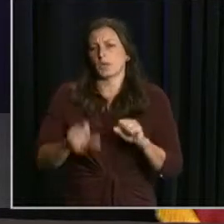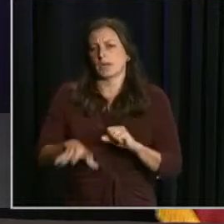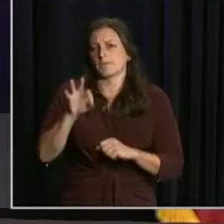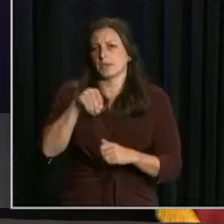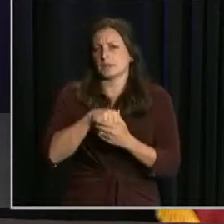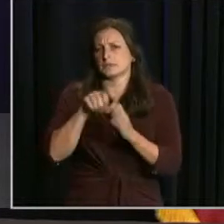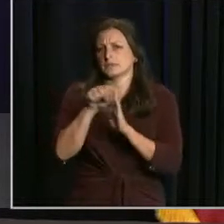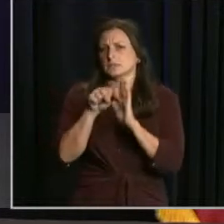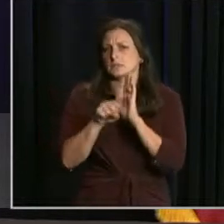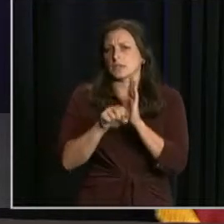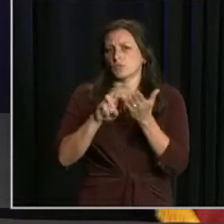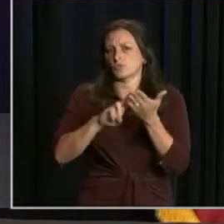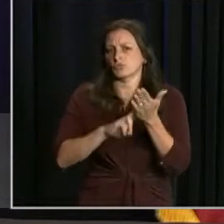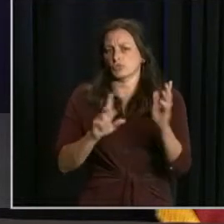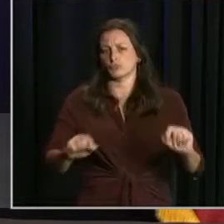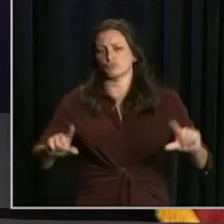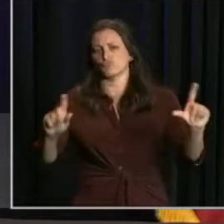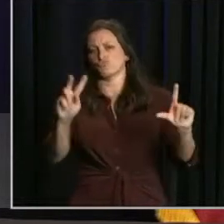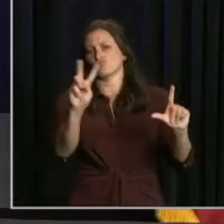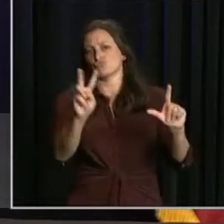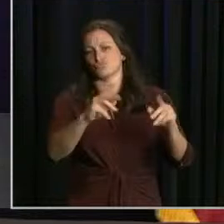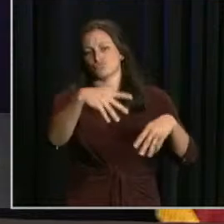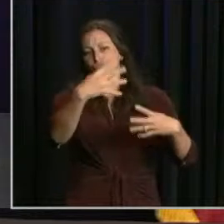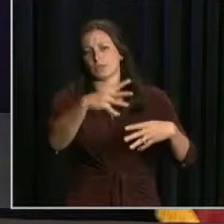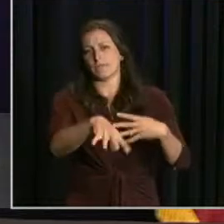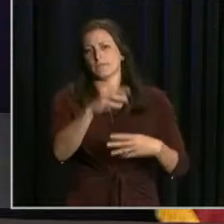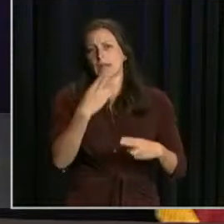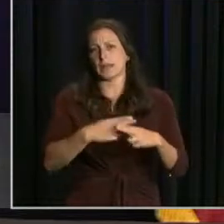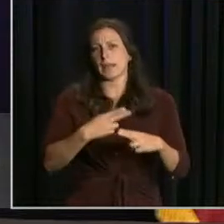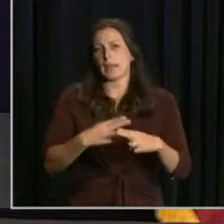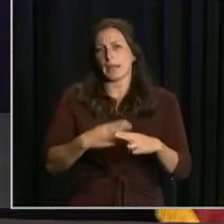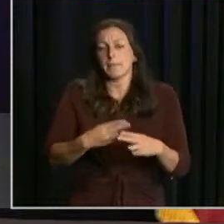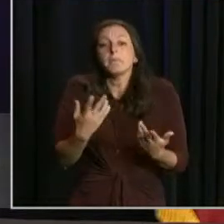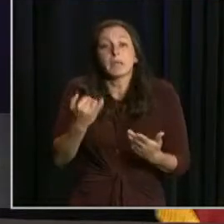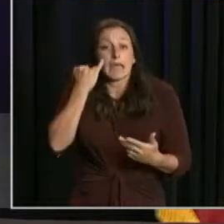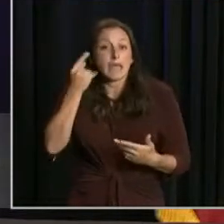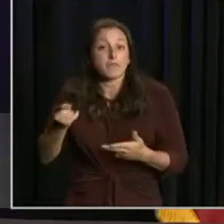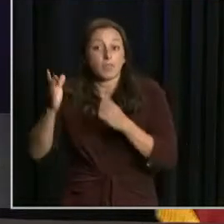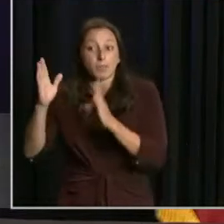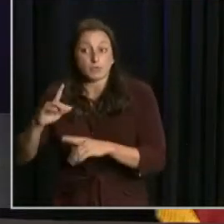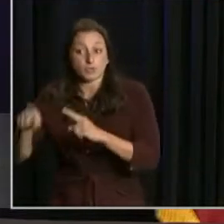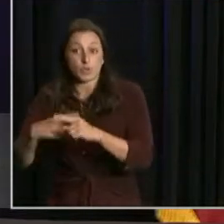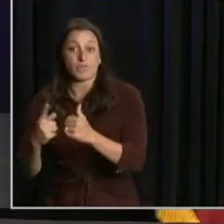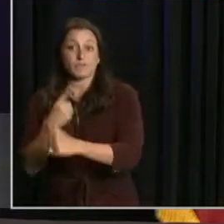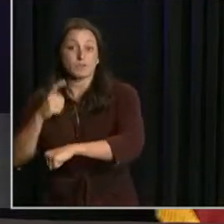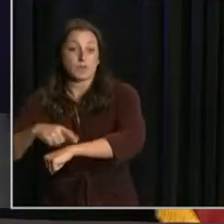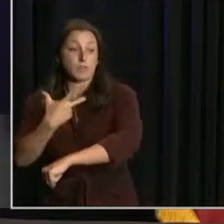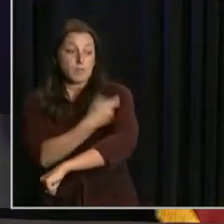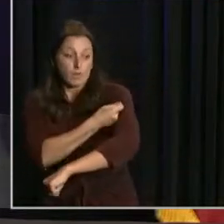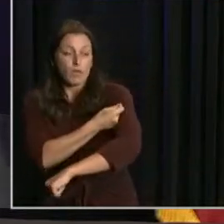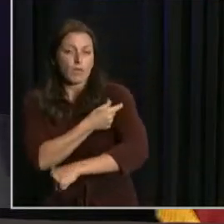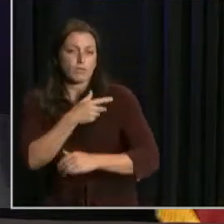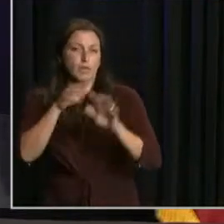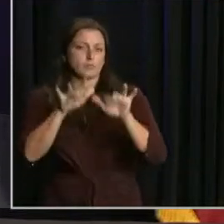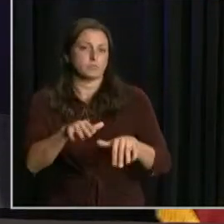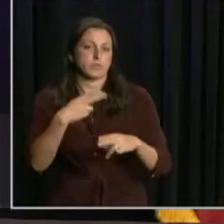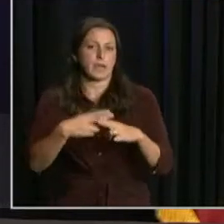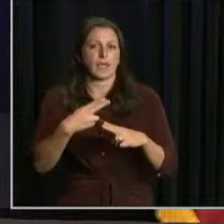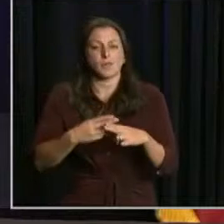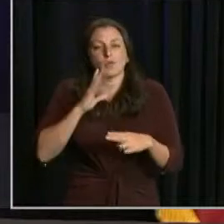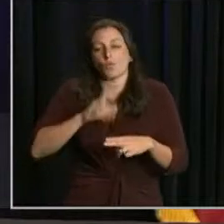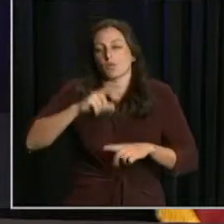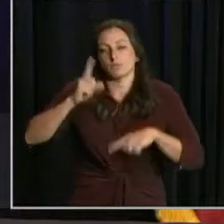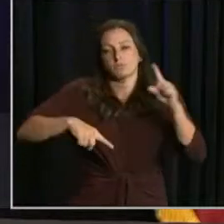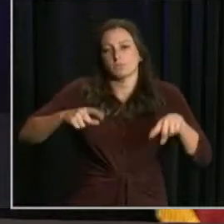state registry so long as the provider who administered the shot has entered it. But we'll handle this on case-by-case basis. But for most